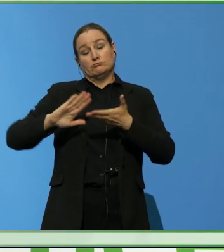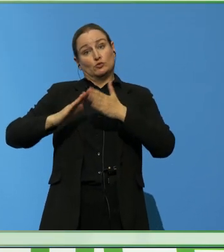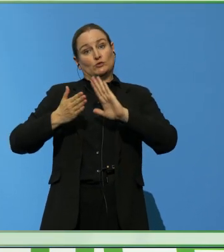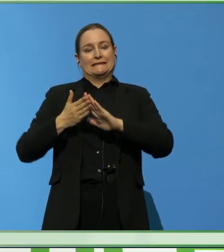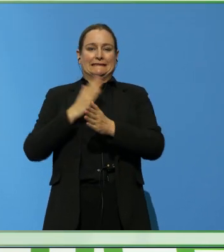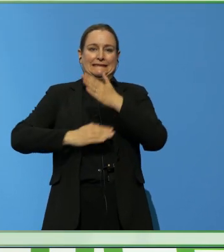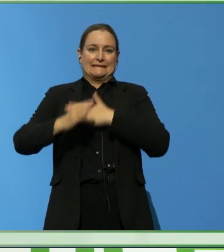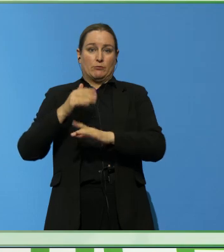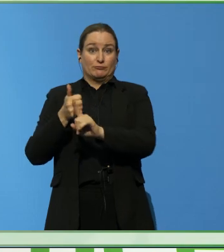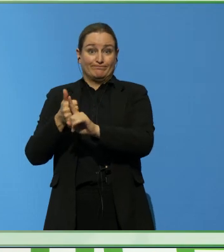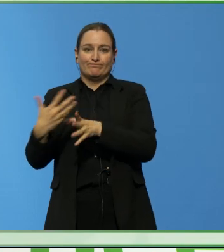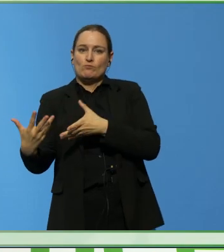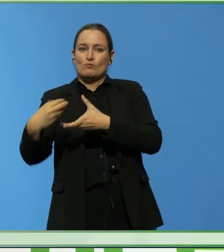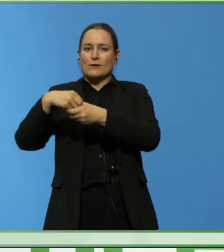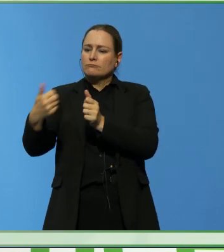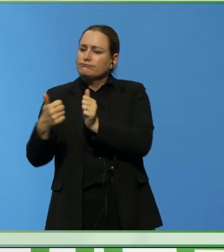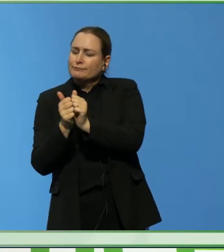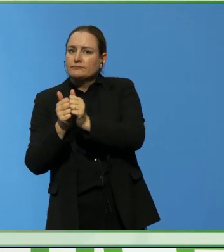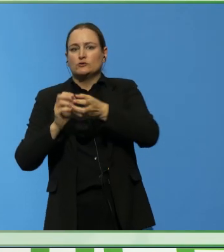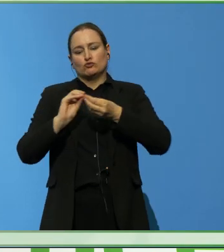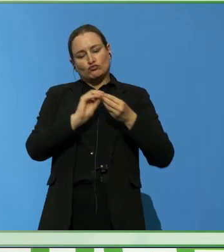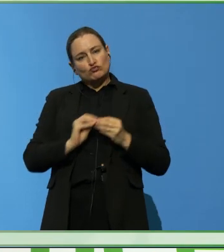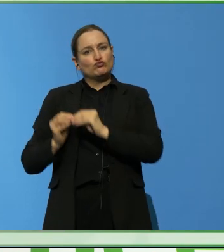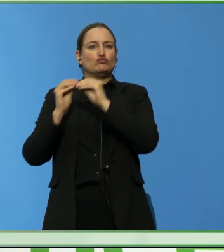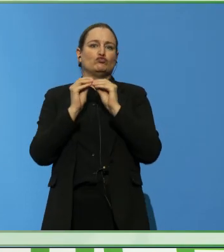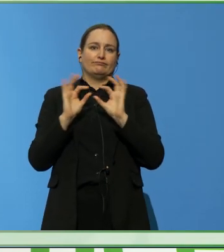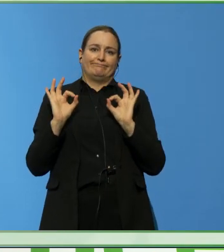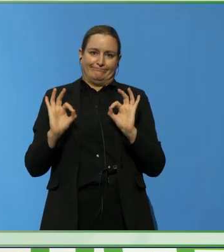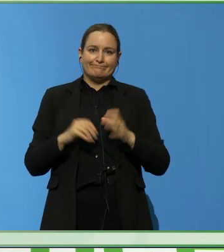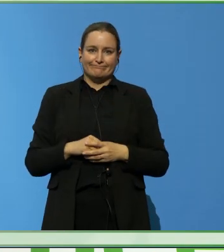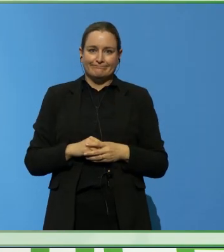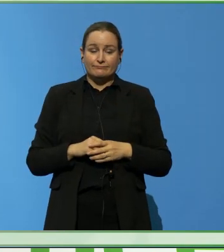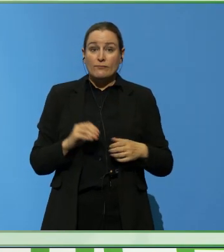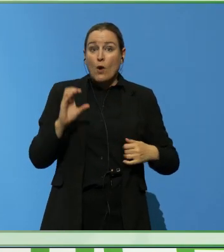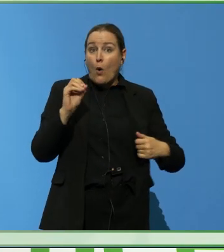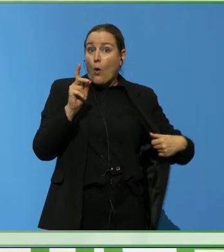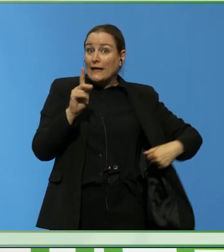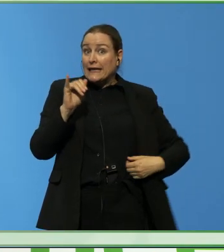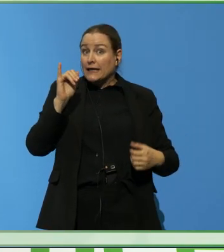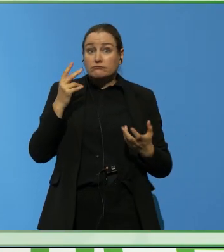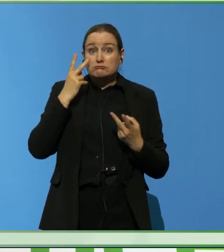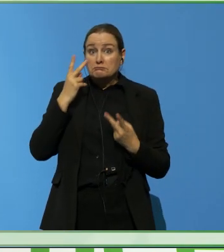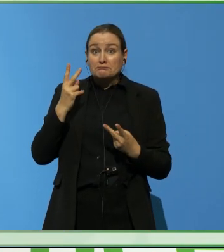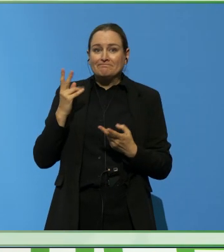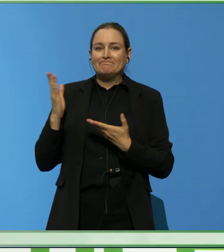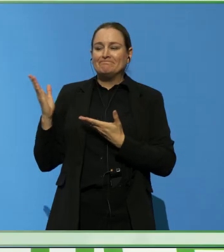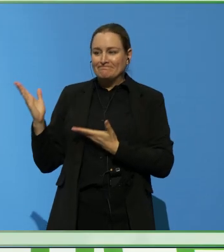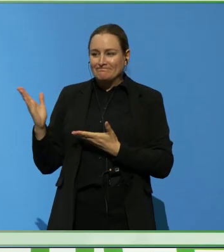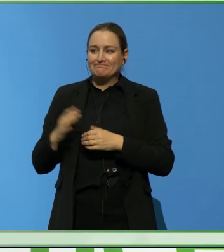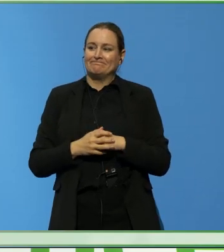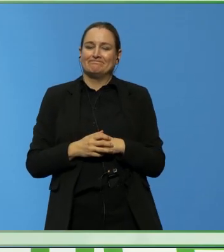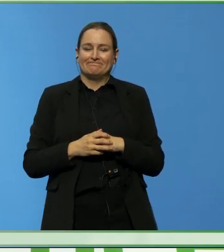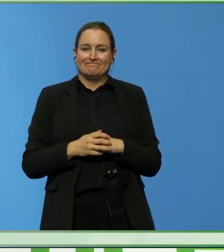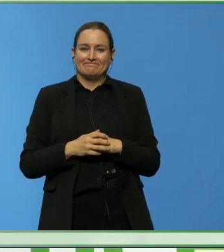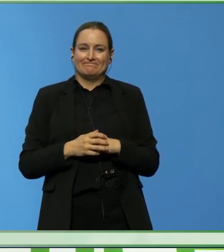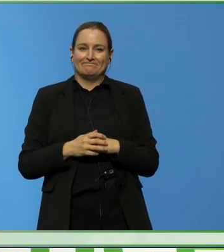But first, I would like to share with you a screenshot of the OKI app's main screen and an overview